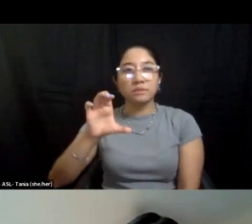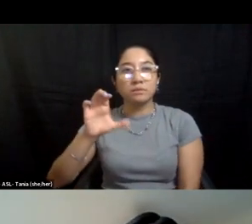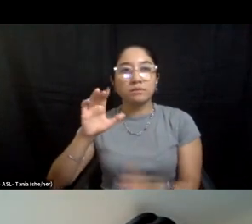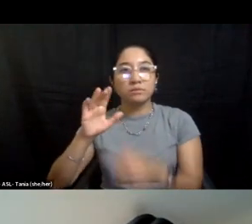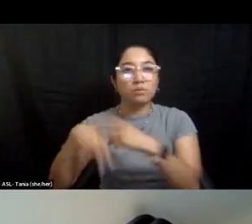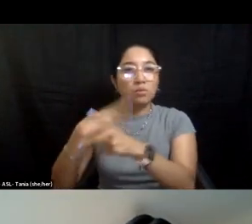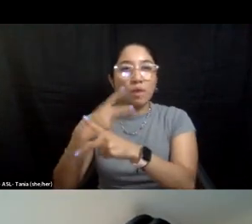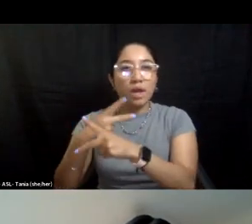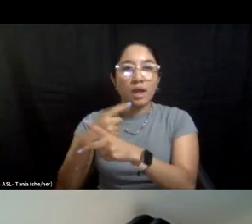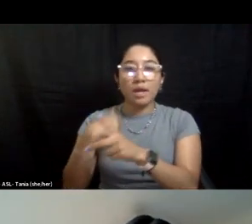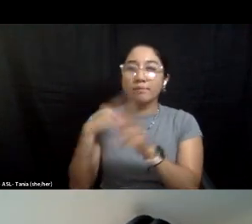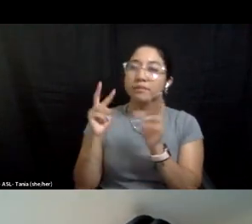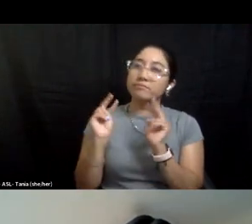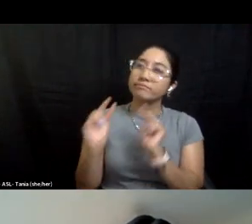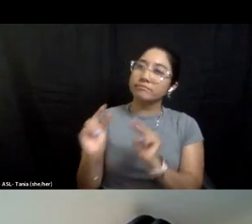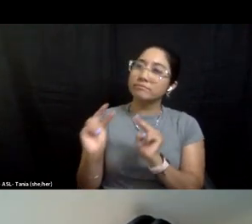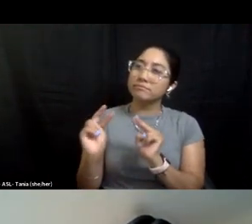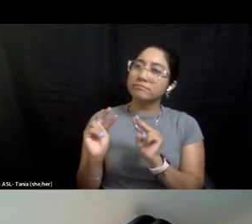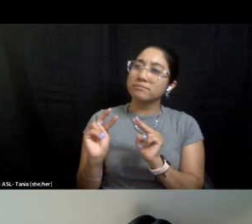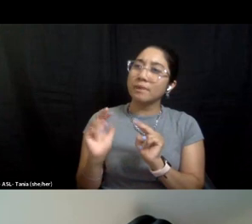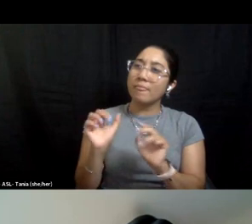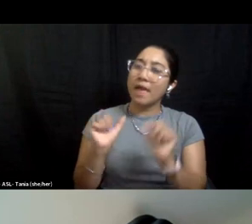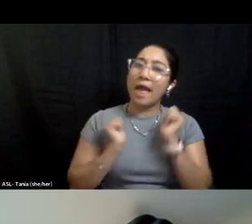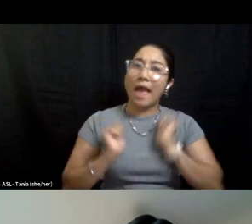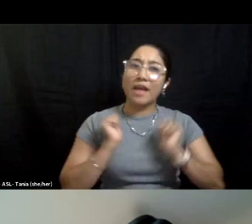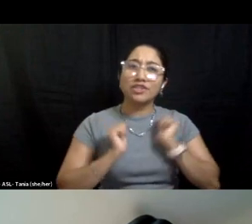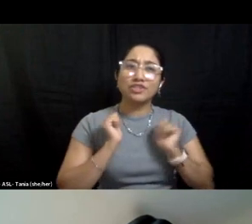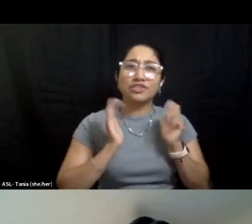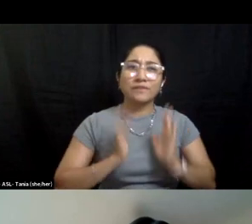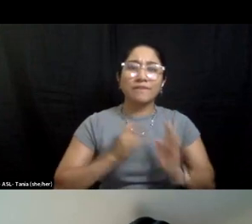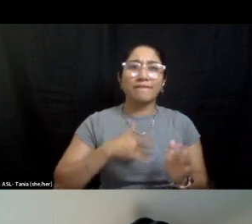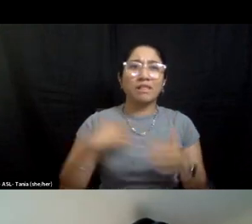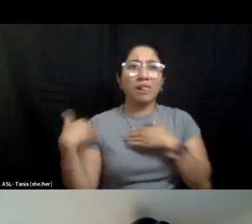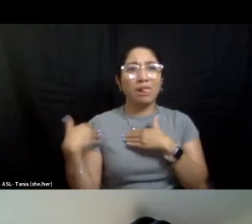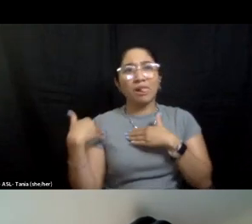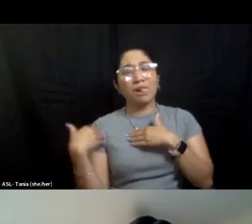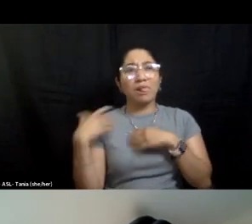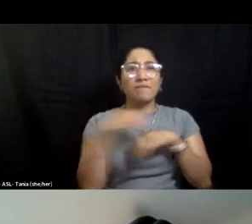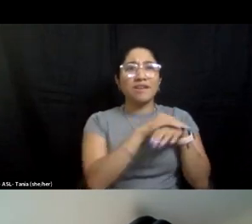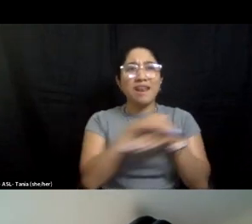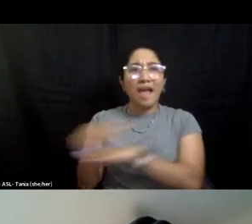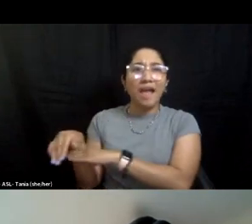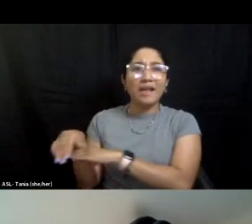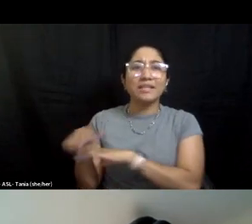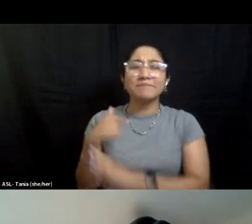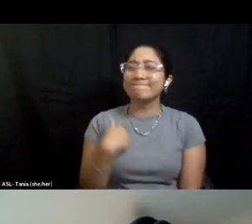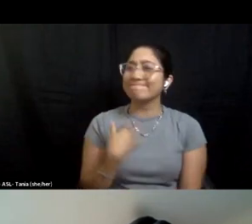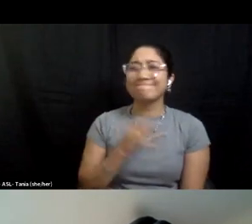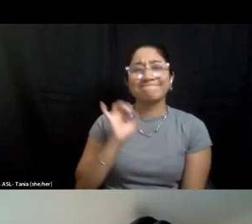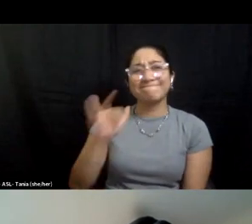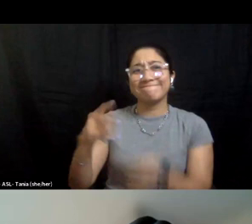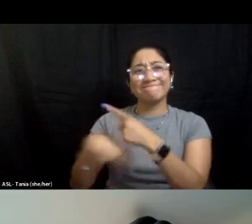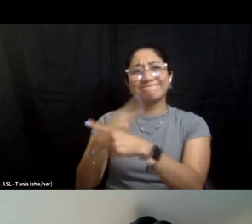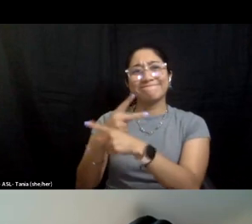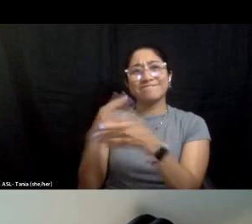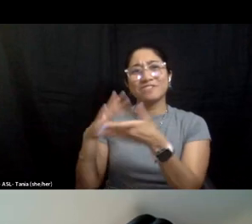watched how it weighed on all of the actors every single night. And I just remember thinking, I don't want to write stories like this. Like, and I'm not saying that it's not a great play, but that's just not the kind